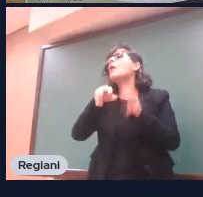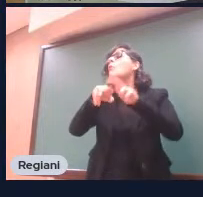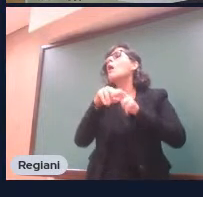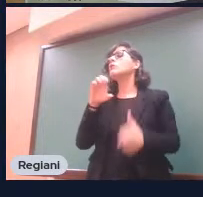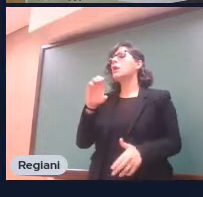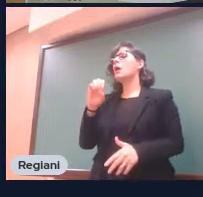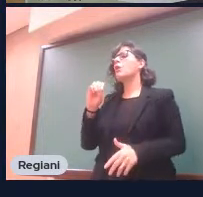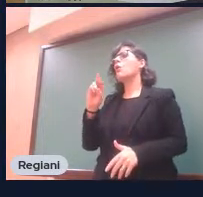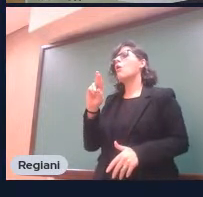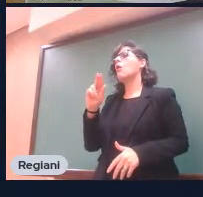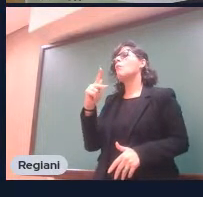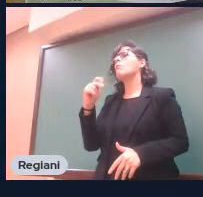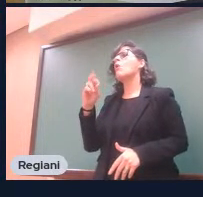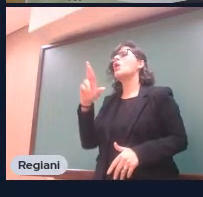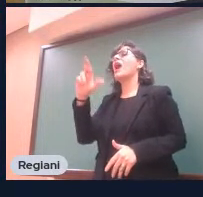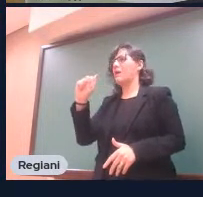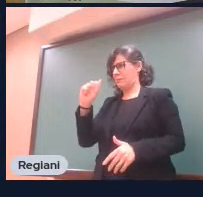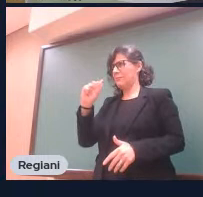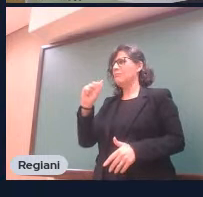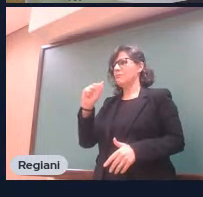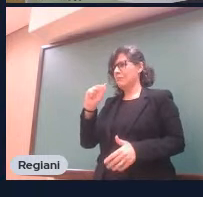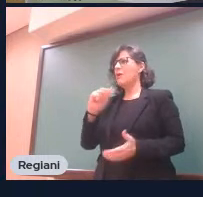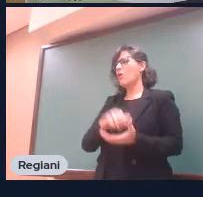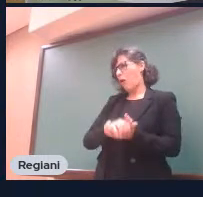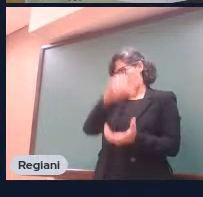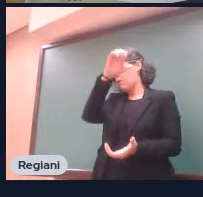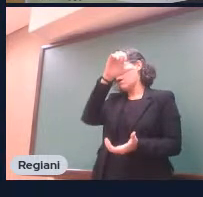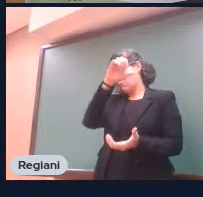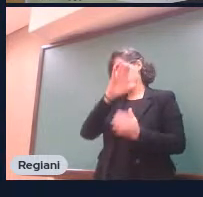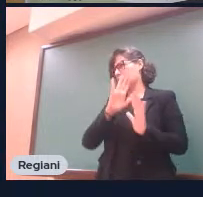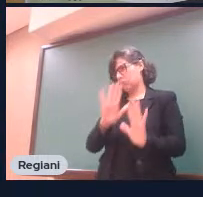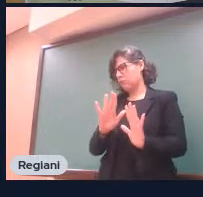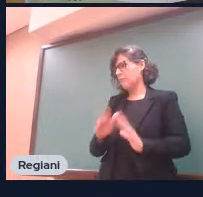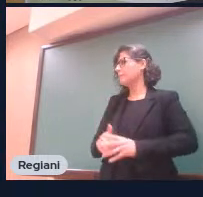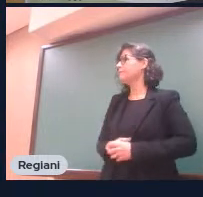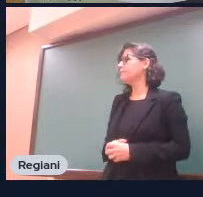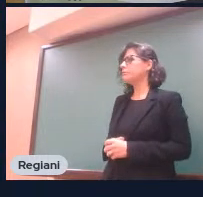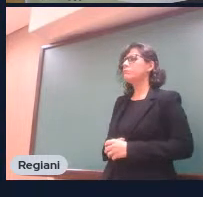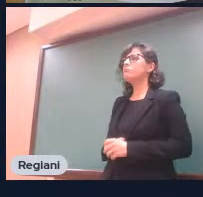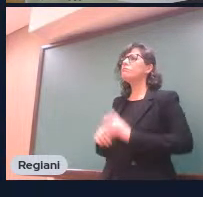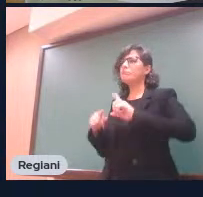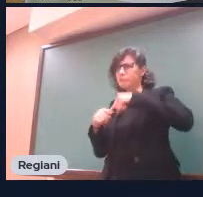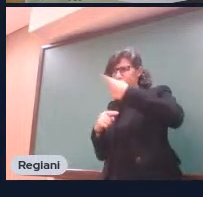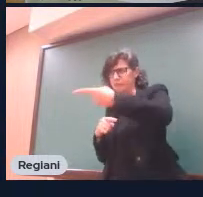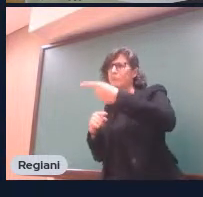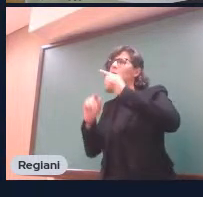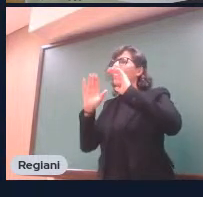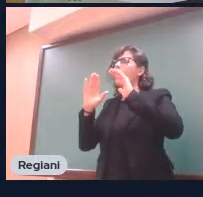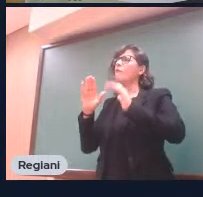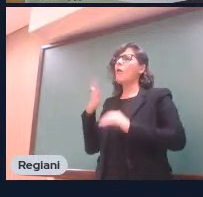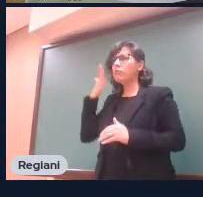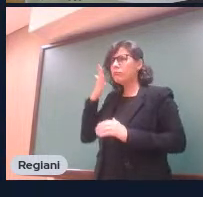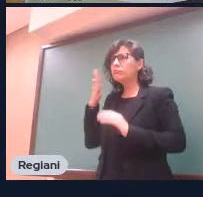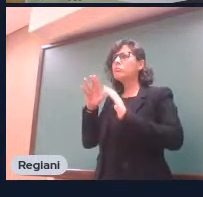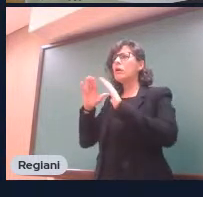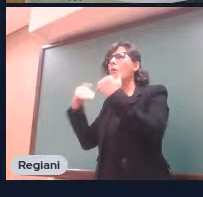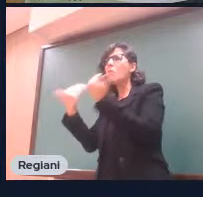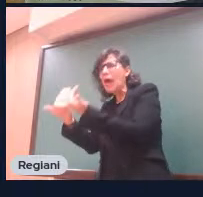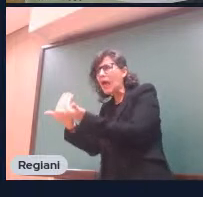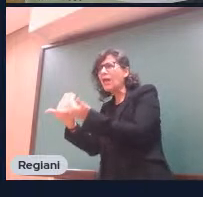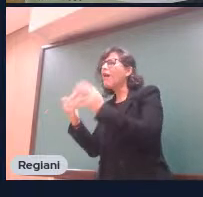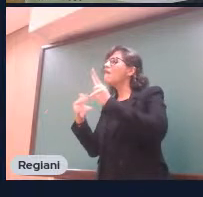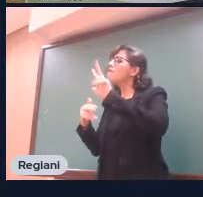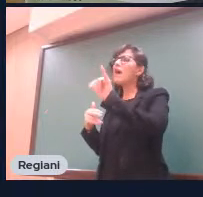The entire combination process, you're welcome to attend. Milos' talk a bit later during the conference will be performed by machines.